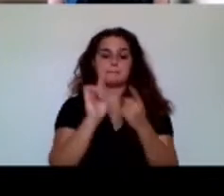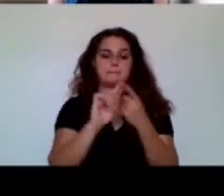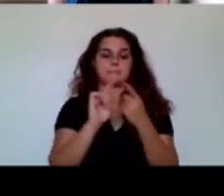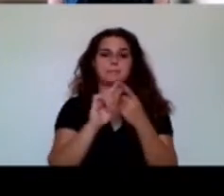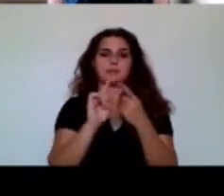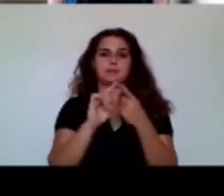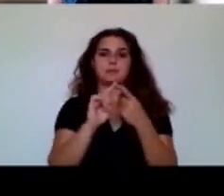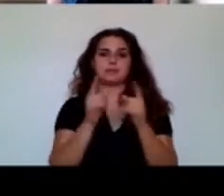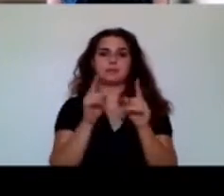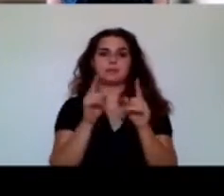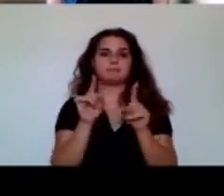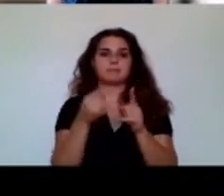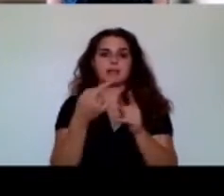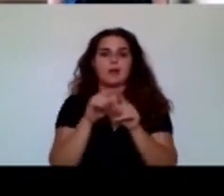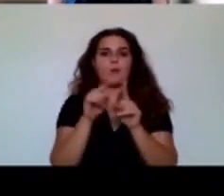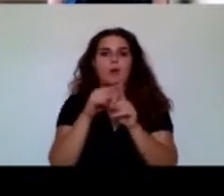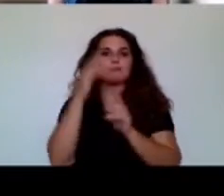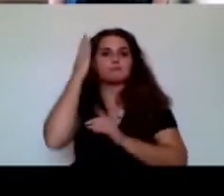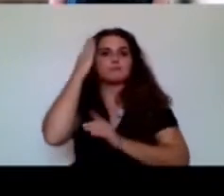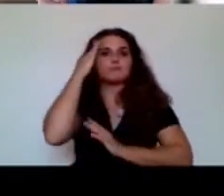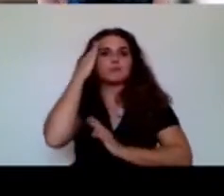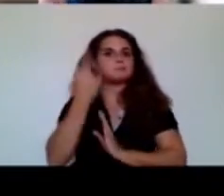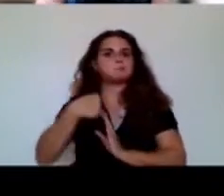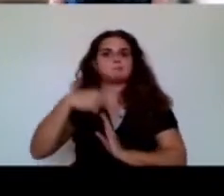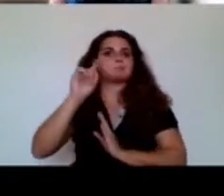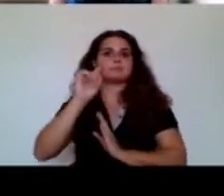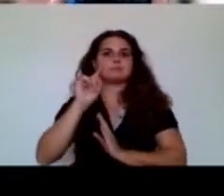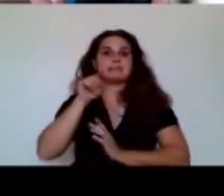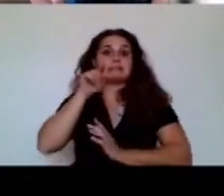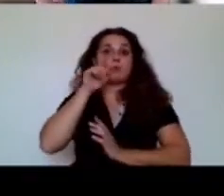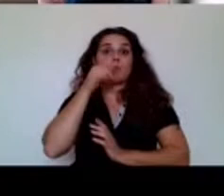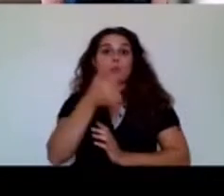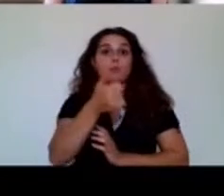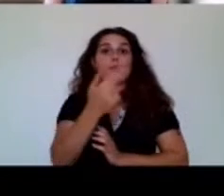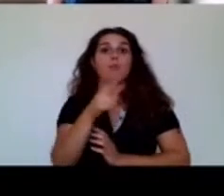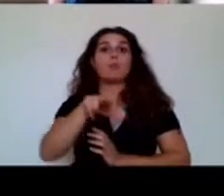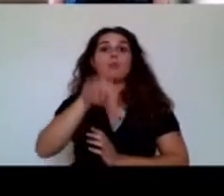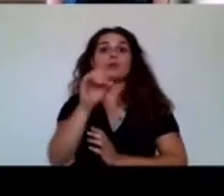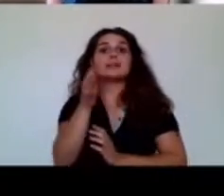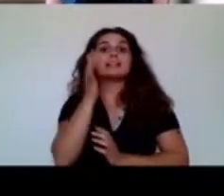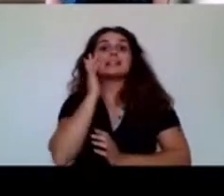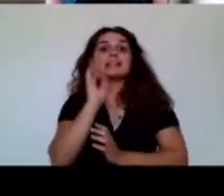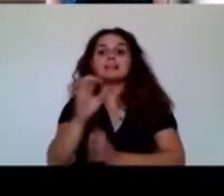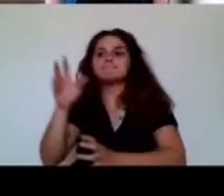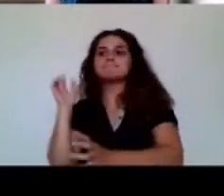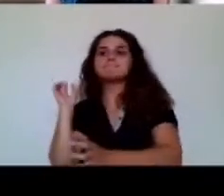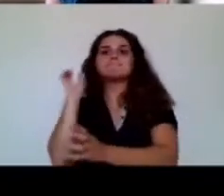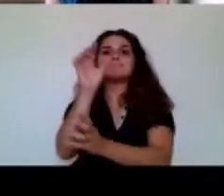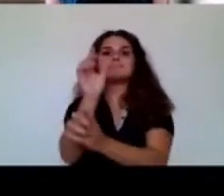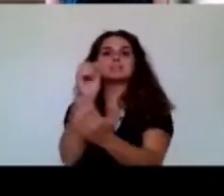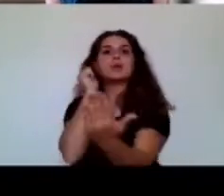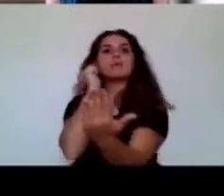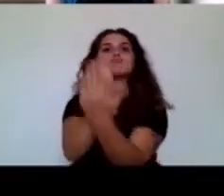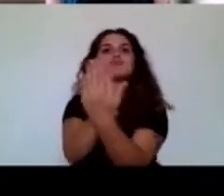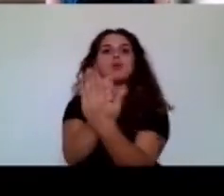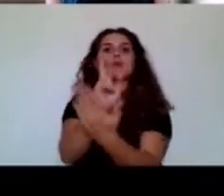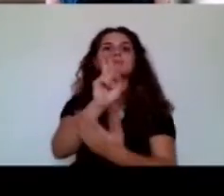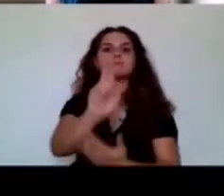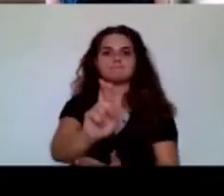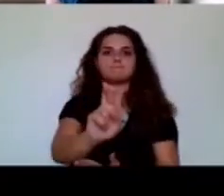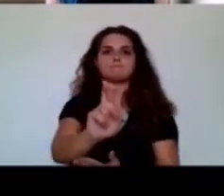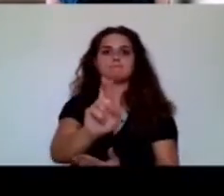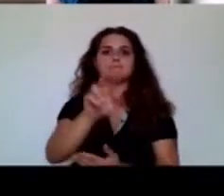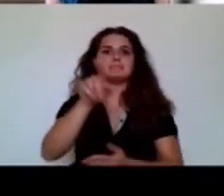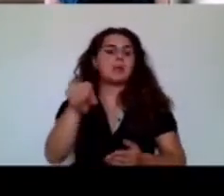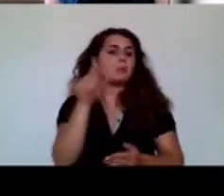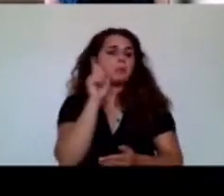it's almost completely unconscious. Bruno's just trying to throw the ball at the X, and he may not even be aware of